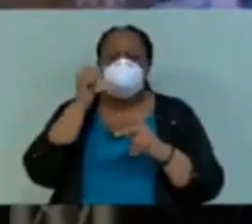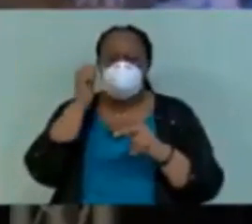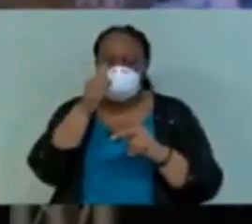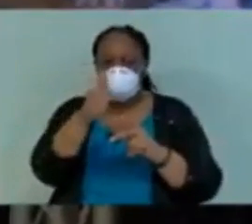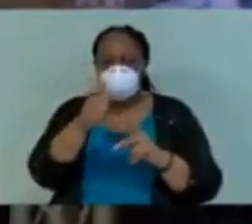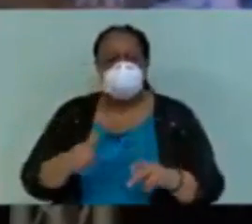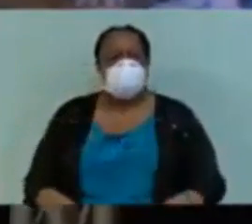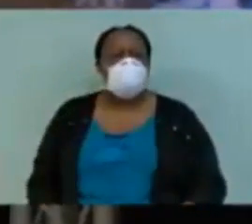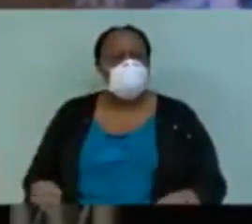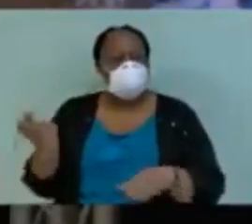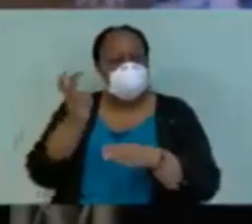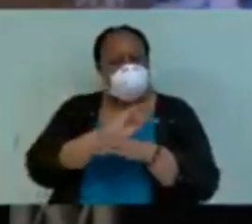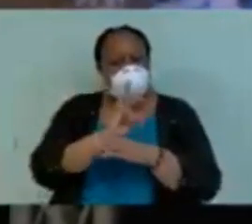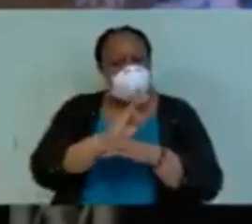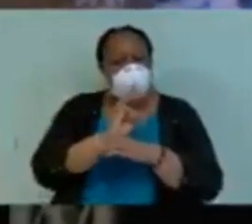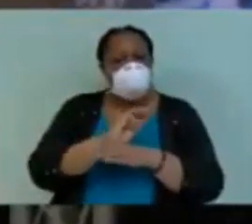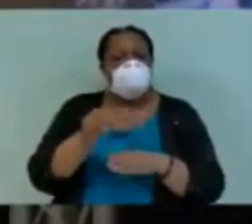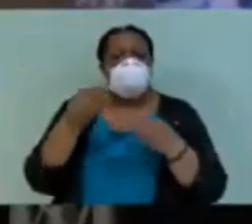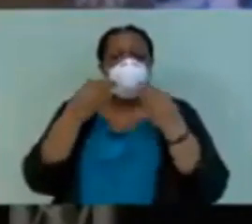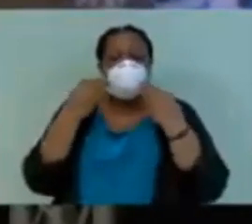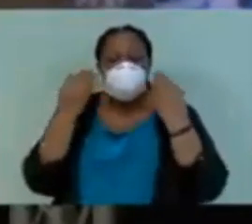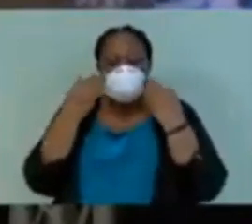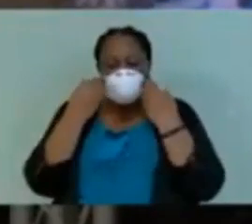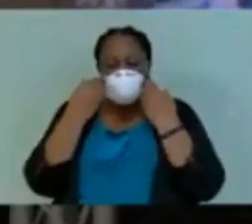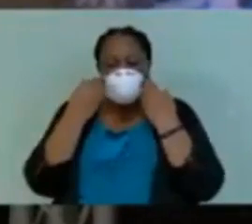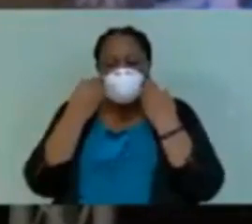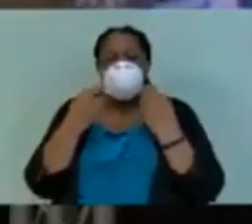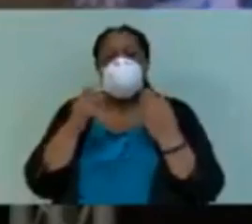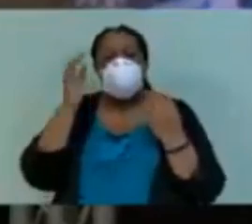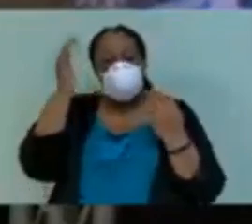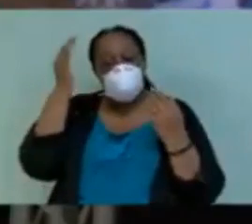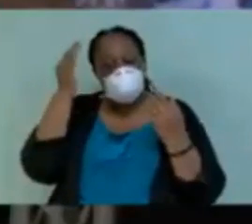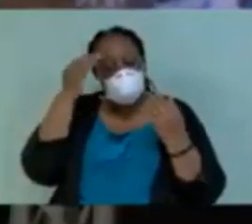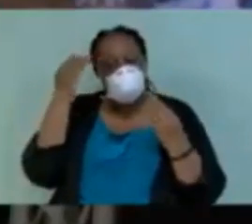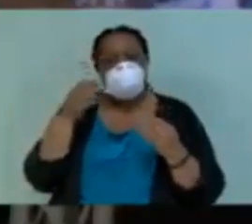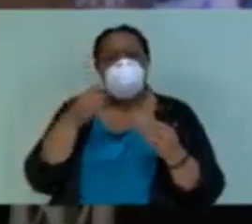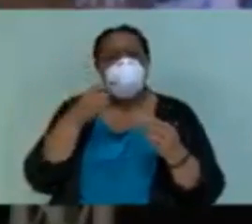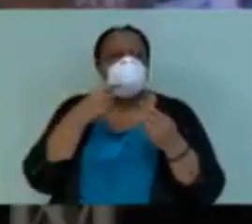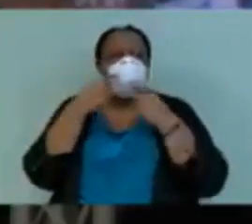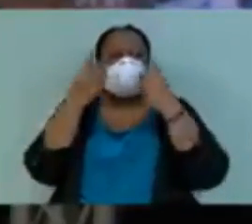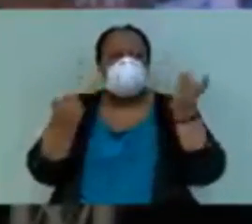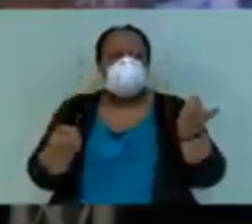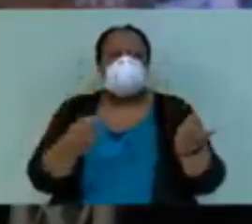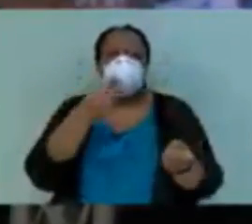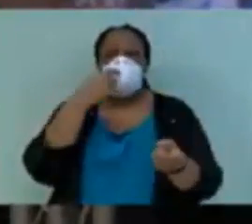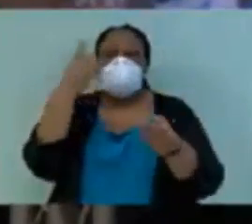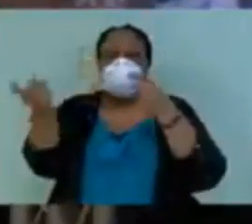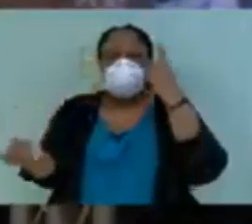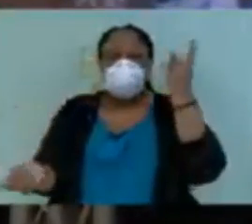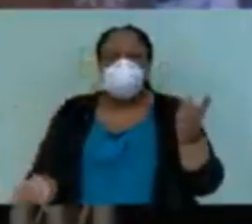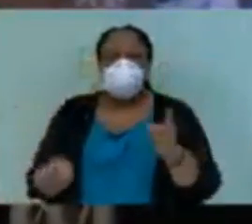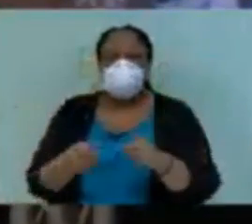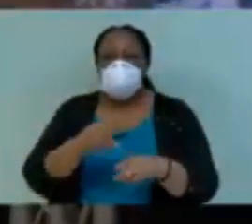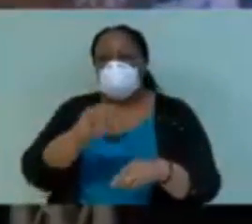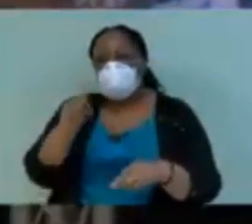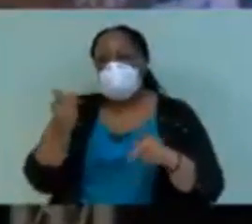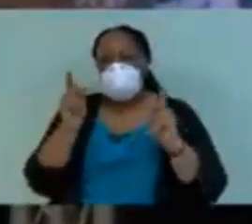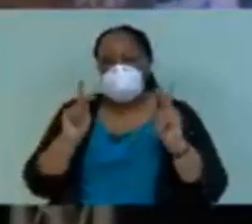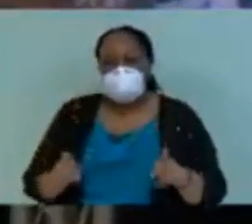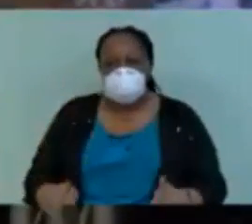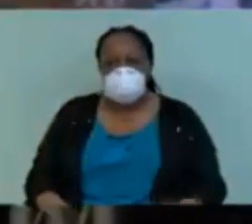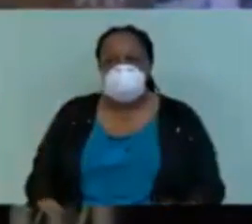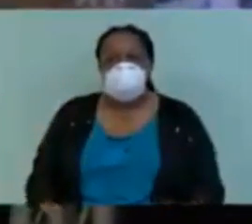to prevent yourself from infecting someone else and also to protect yourself. Number one, you need to stay at least 6 feet